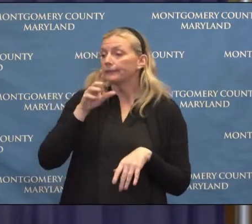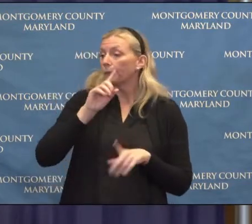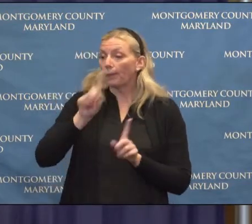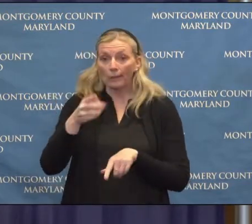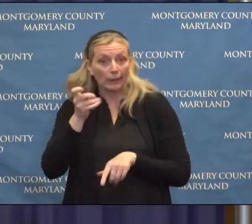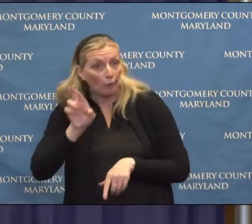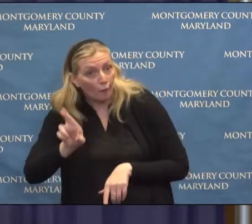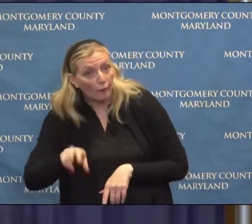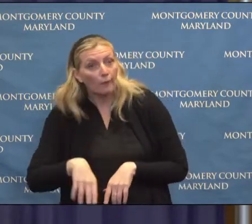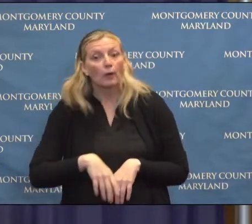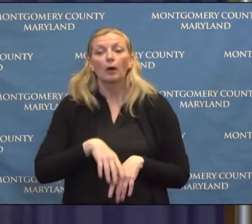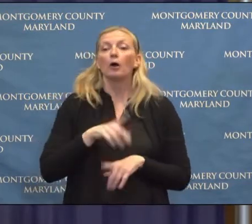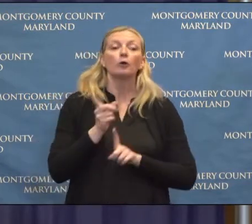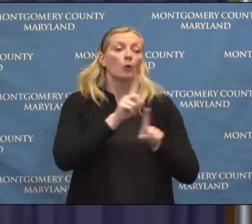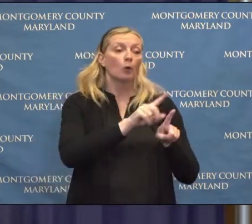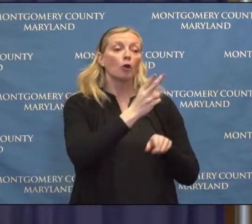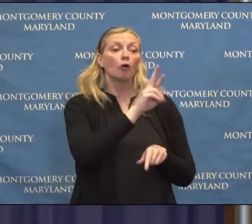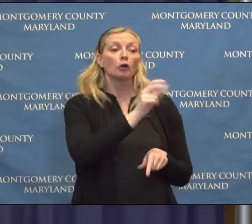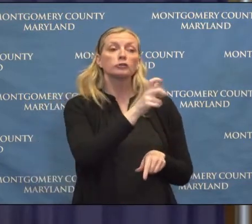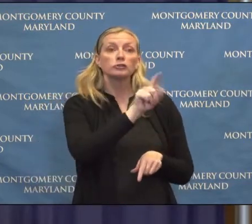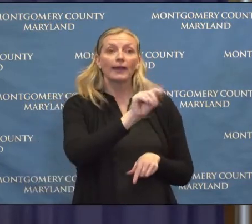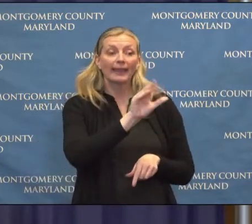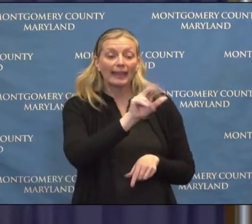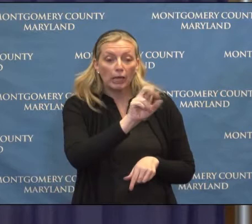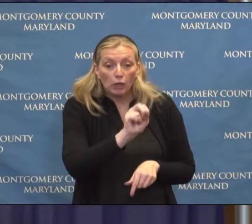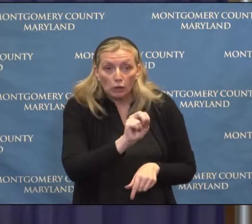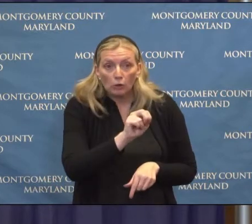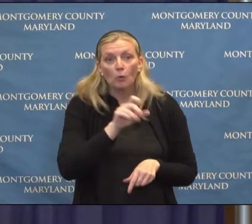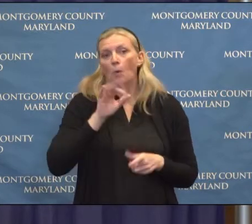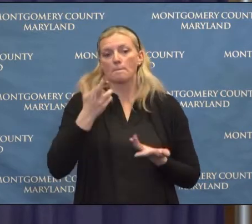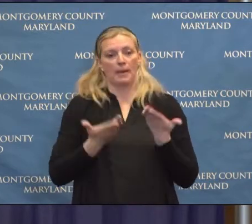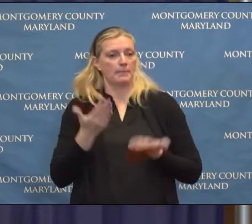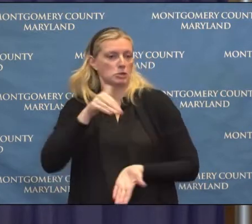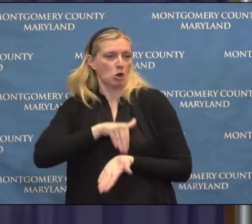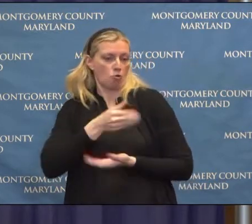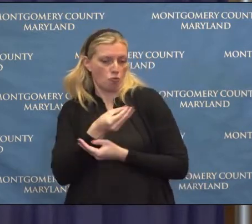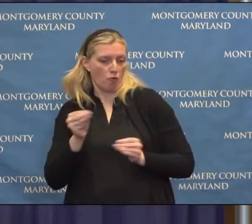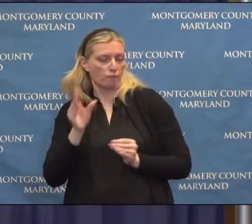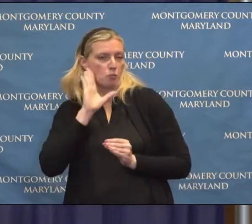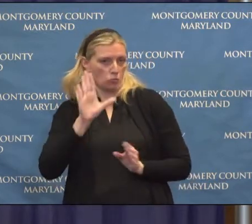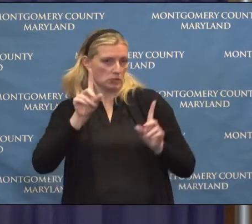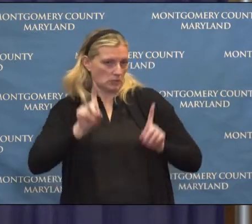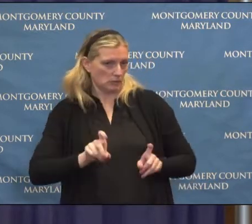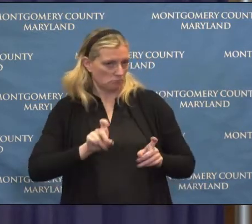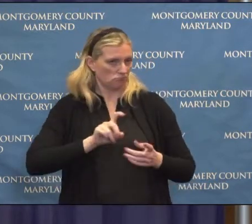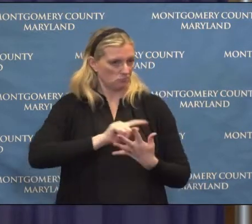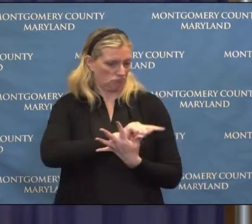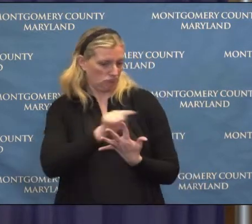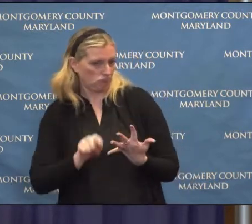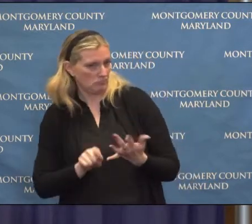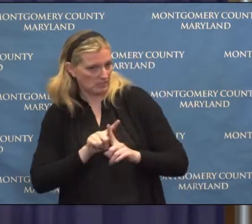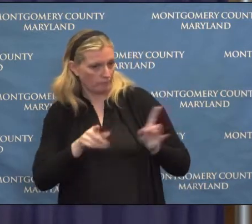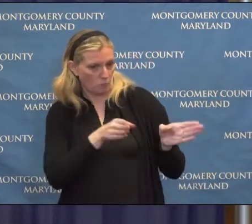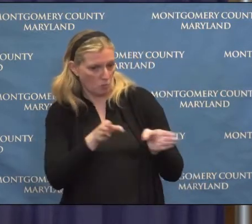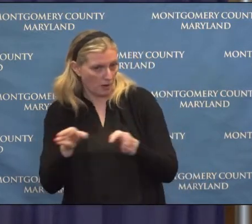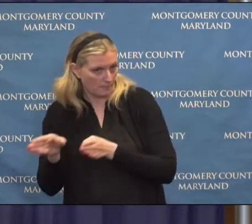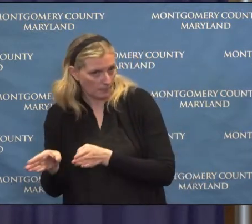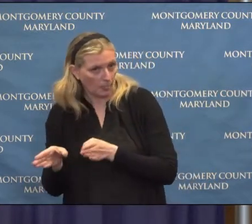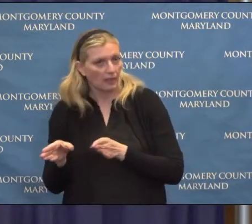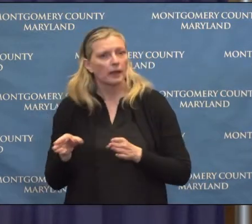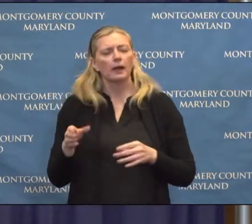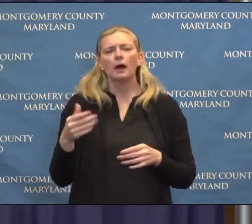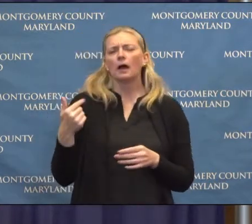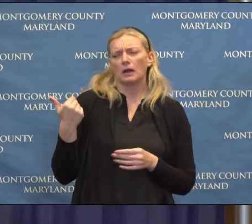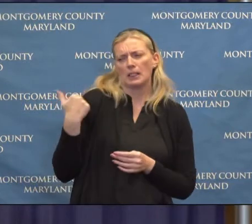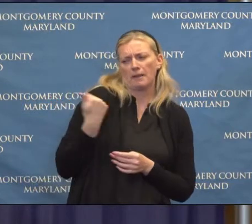an urgent care, or utilizing a provider referral. Now, over the last several weeks, we have seen other